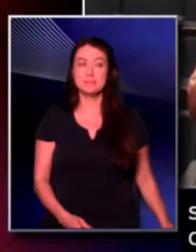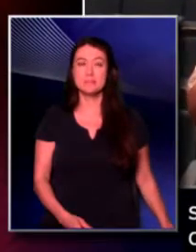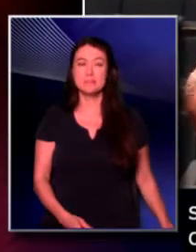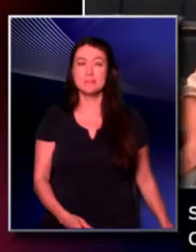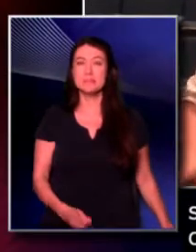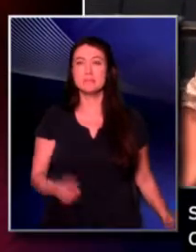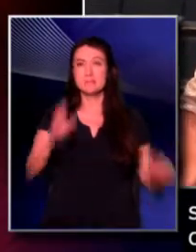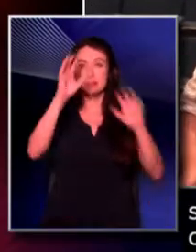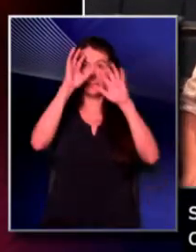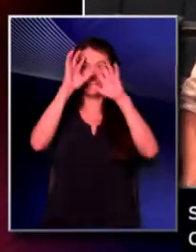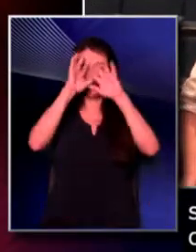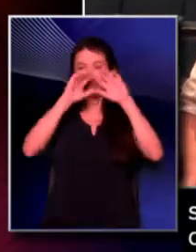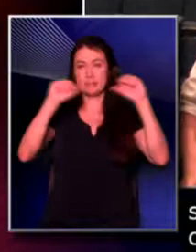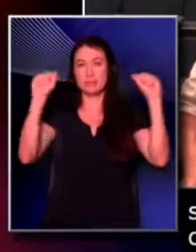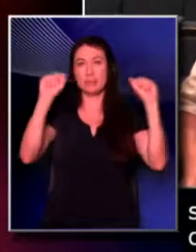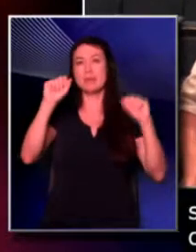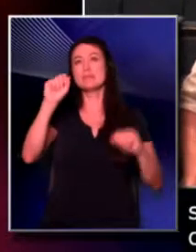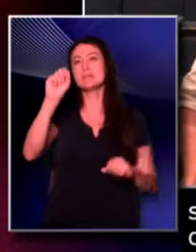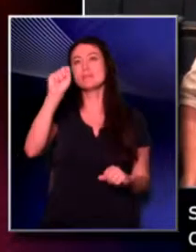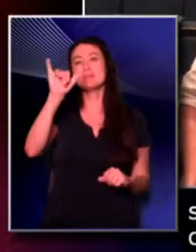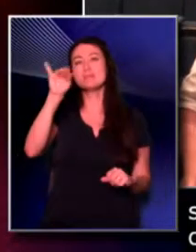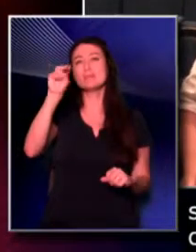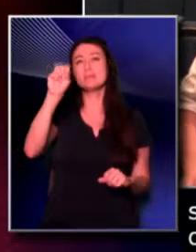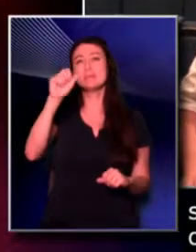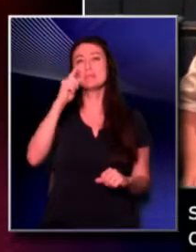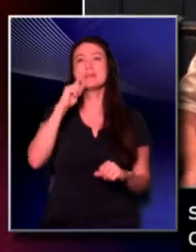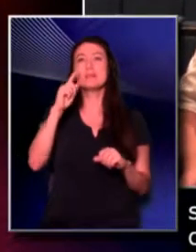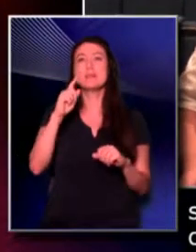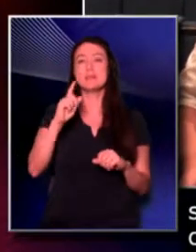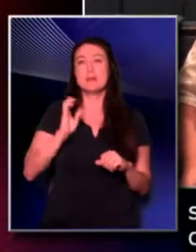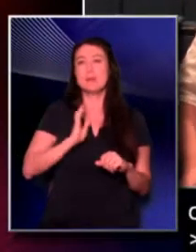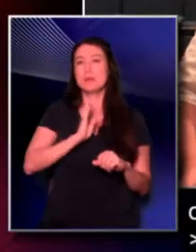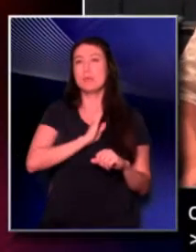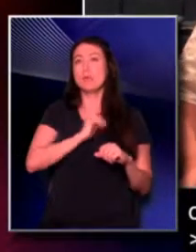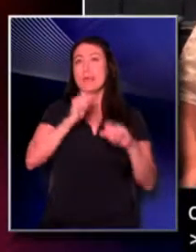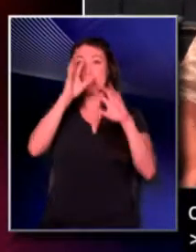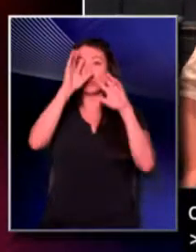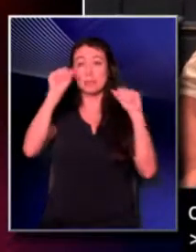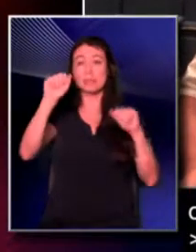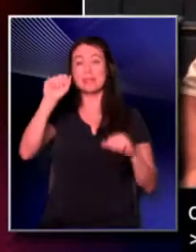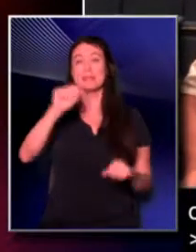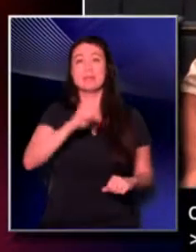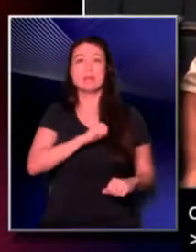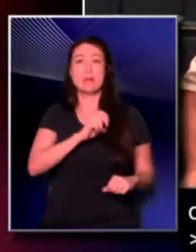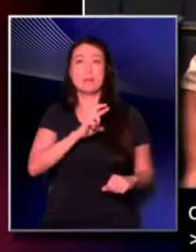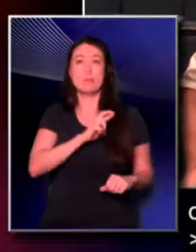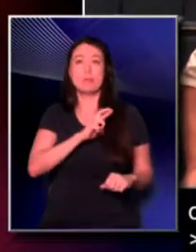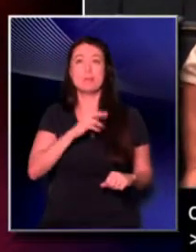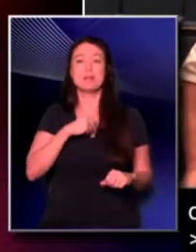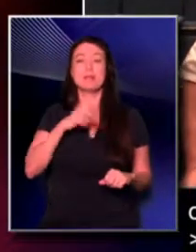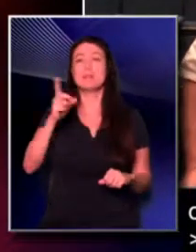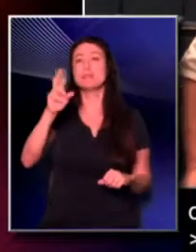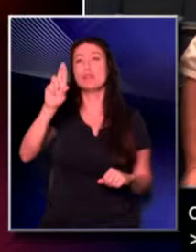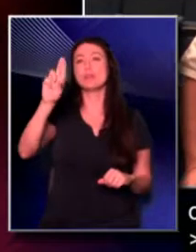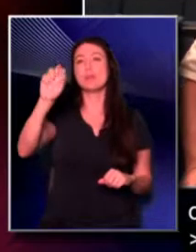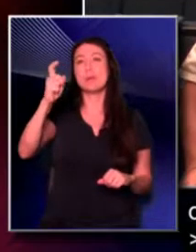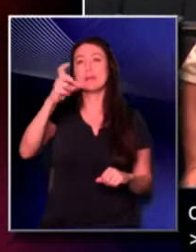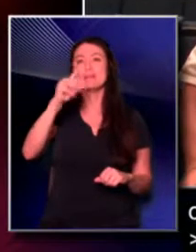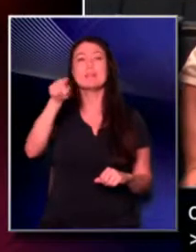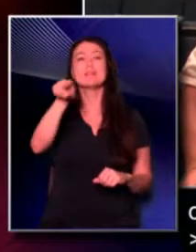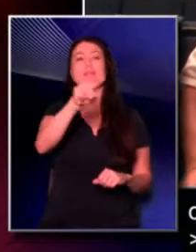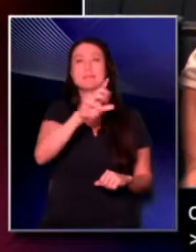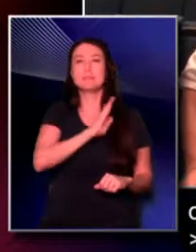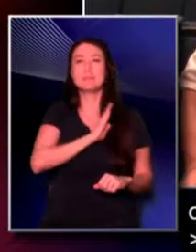Board President Sims, Superintendent Reichman, Dr. Rex, and members of the board. You have before you